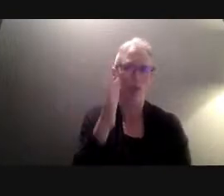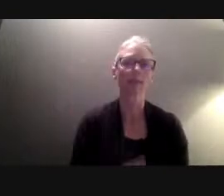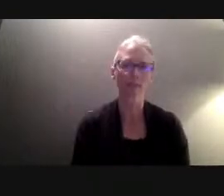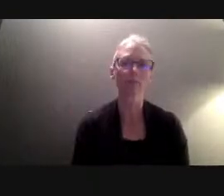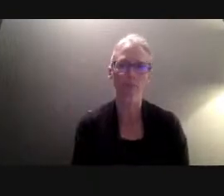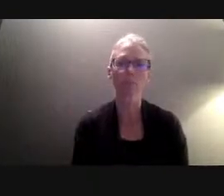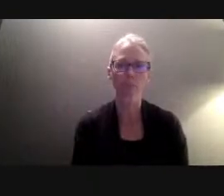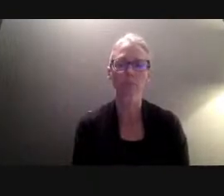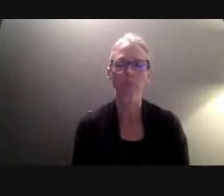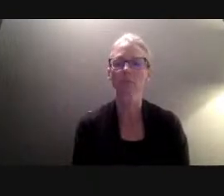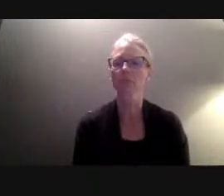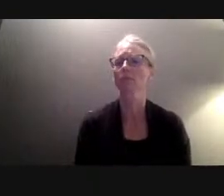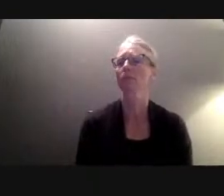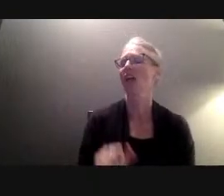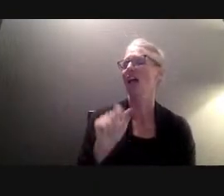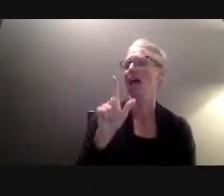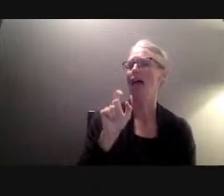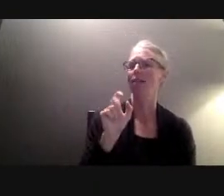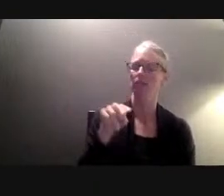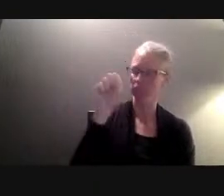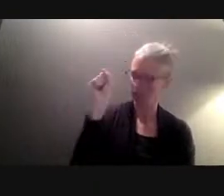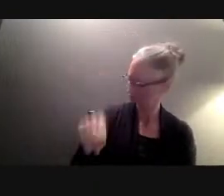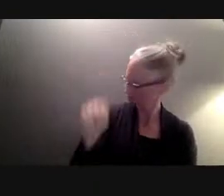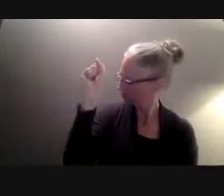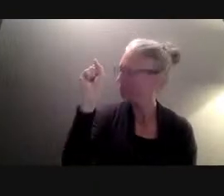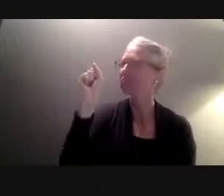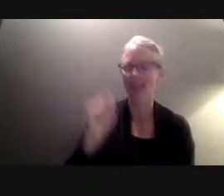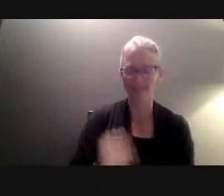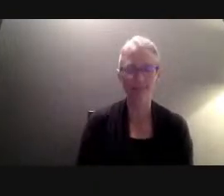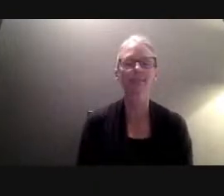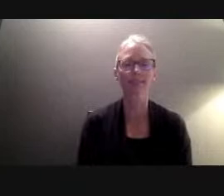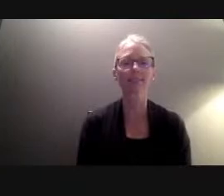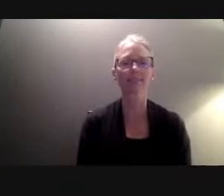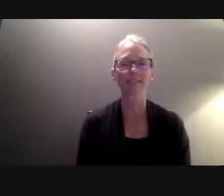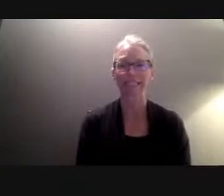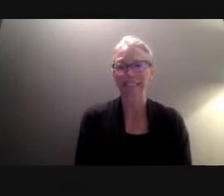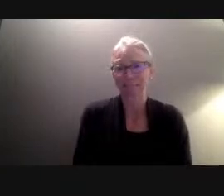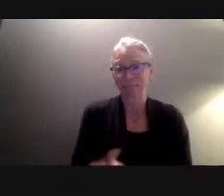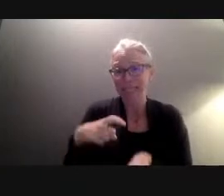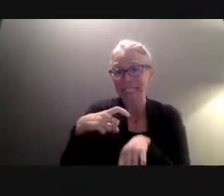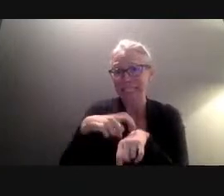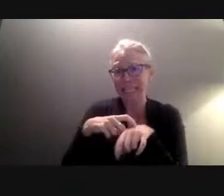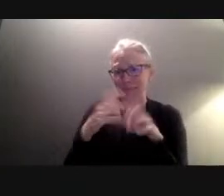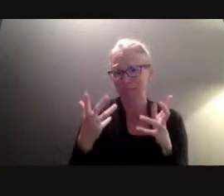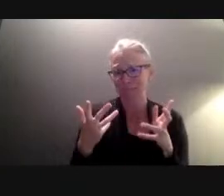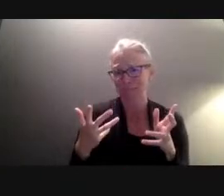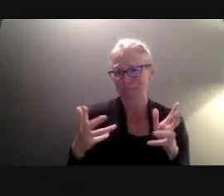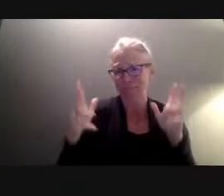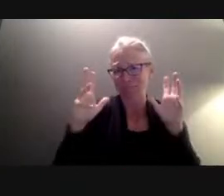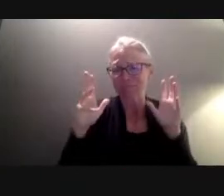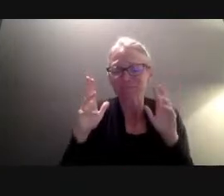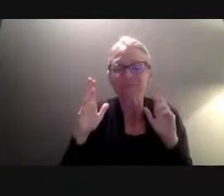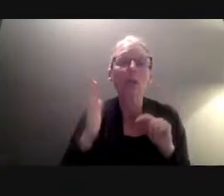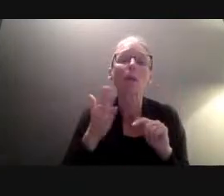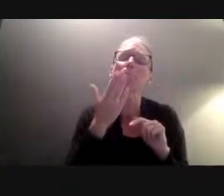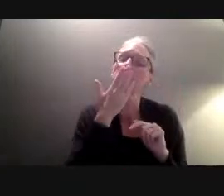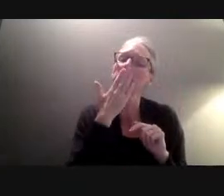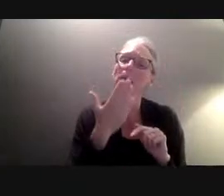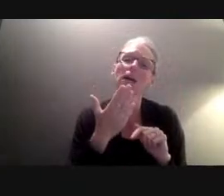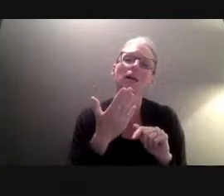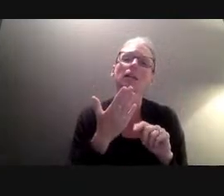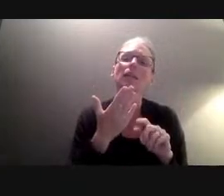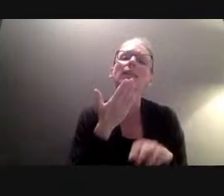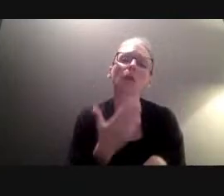Yeah, absolutely. I think that's probably all we have time for today, but I'm sure like on behalf of myself and everyone, like we wish